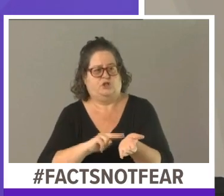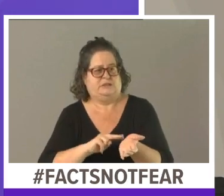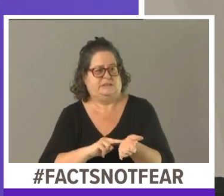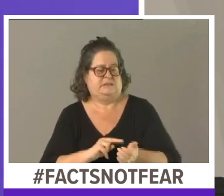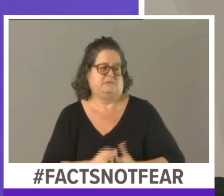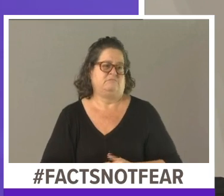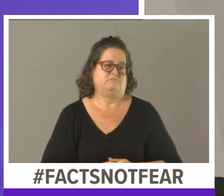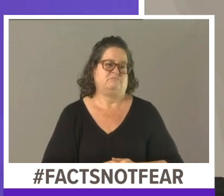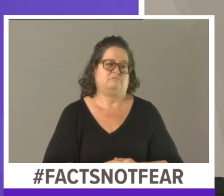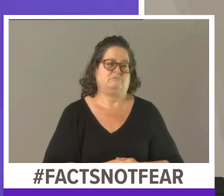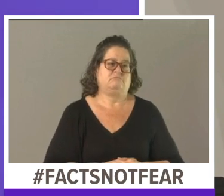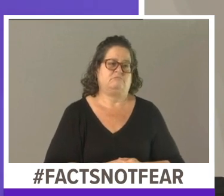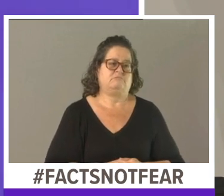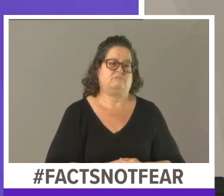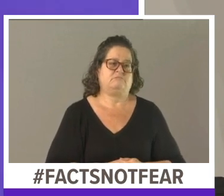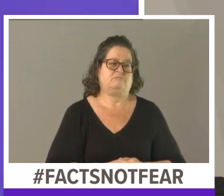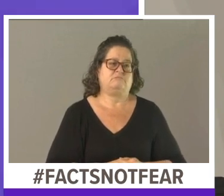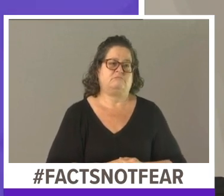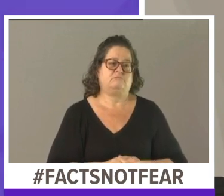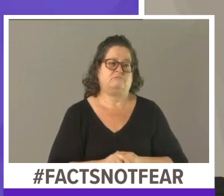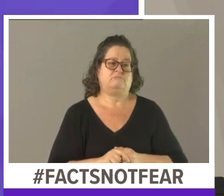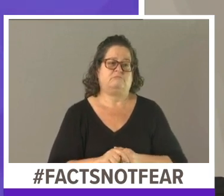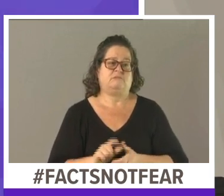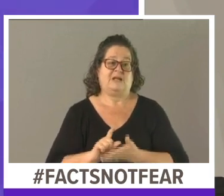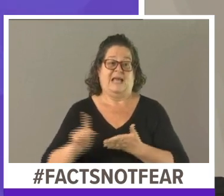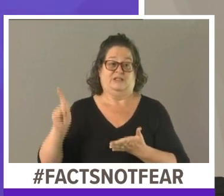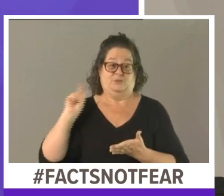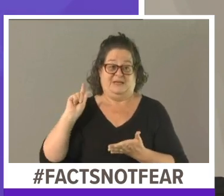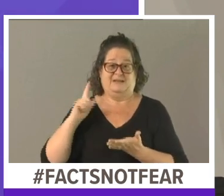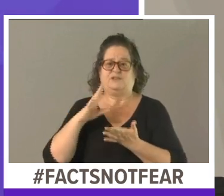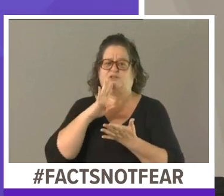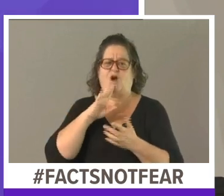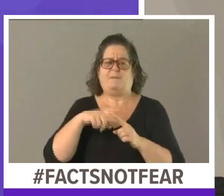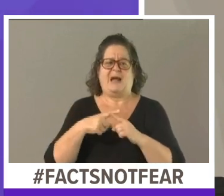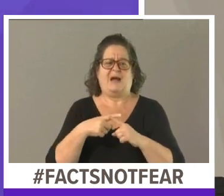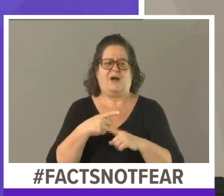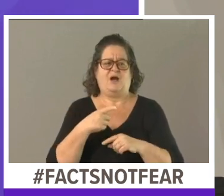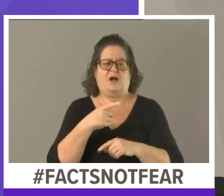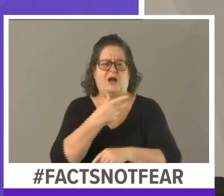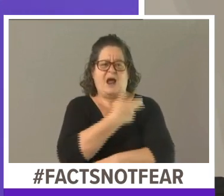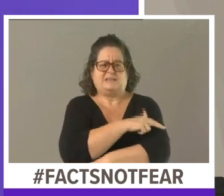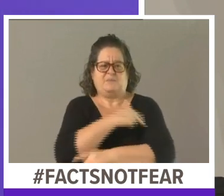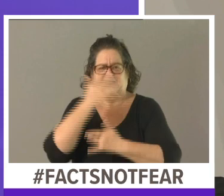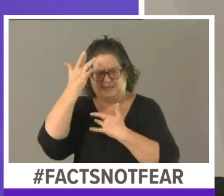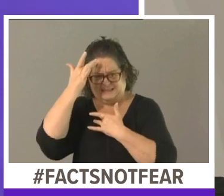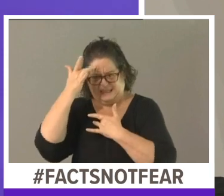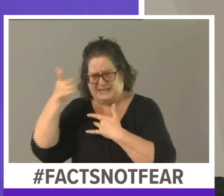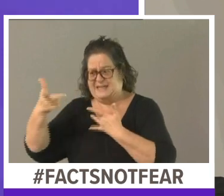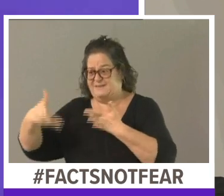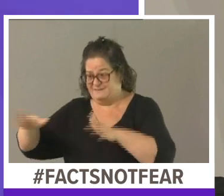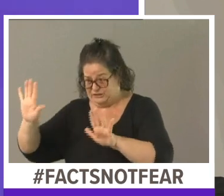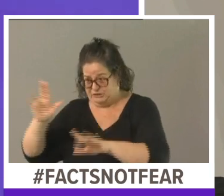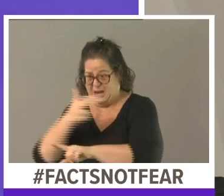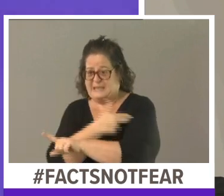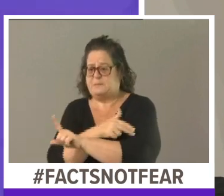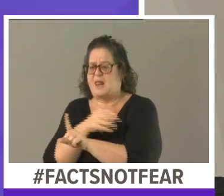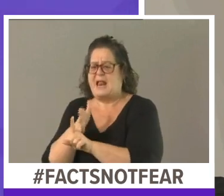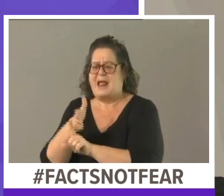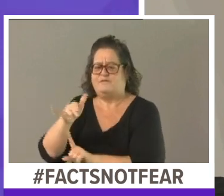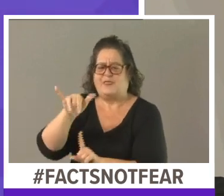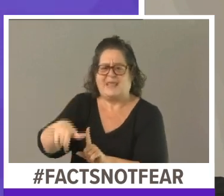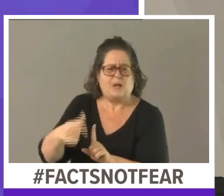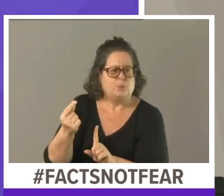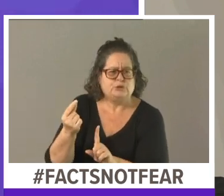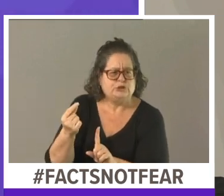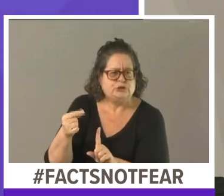the post-acute care initiative. So we know that we have a number of patients that are in the hospital that could be discharged if they had